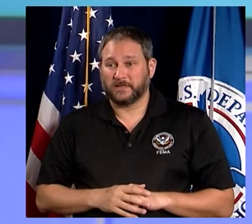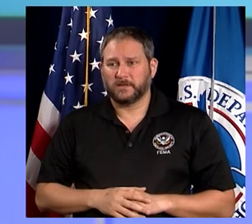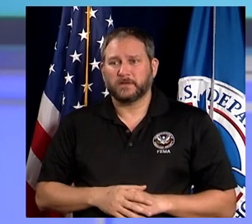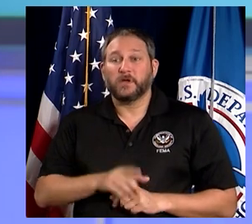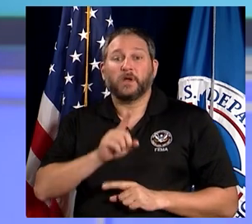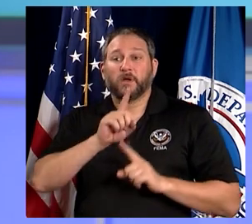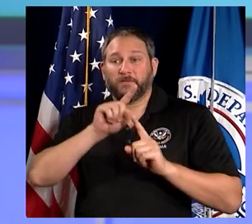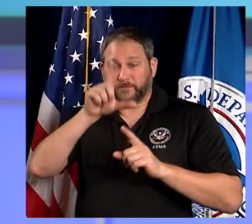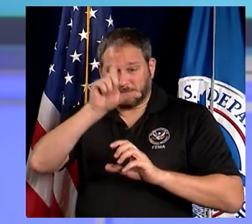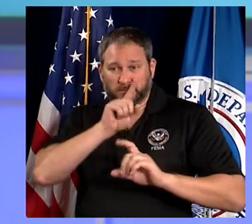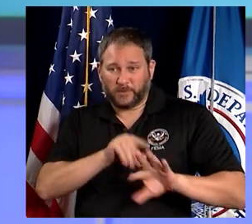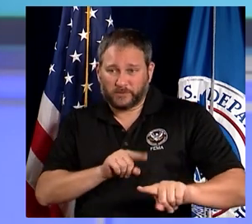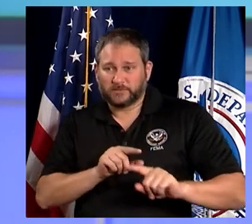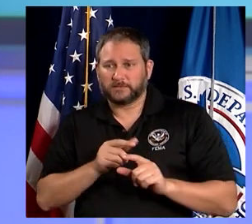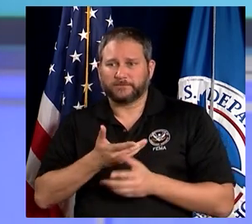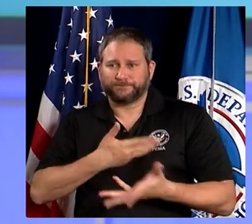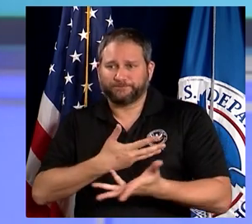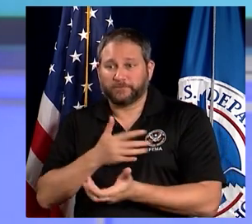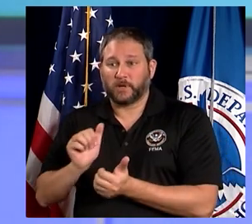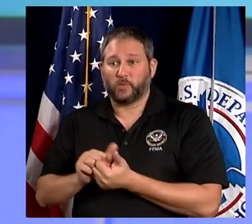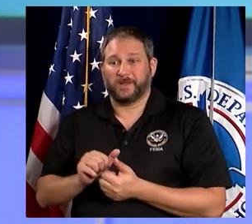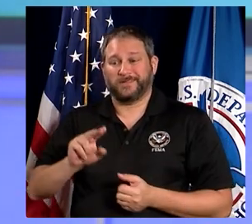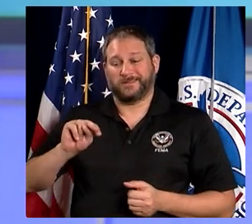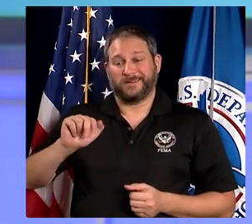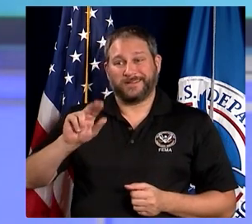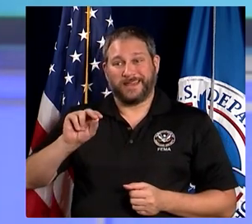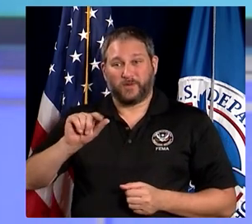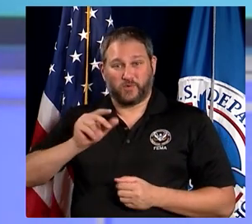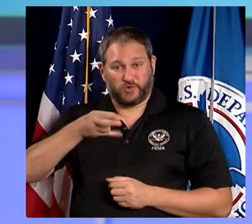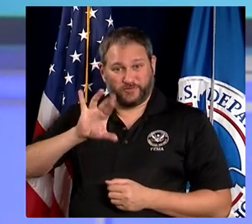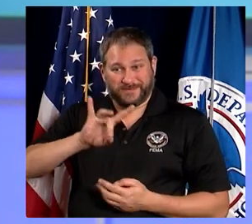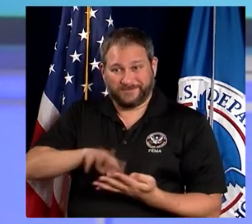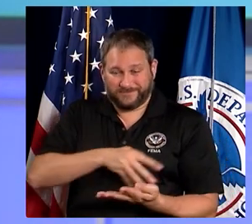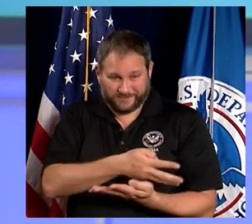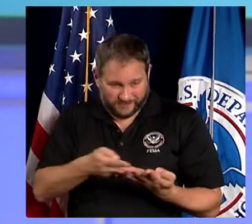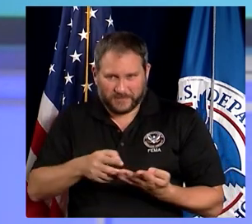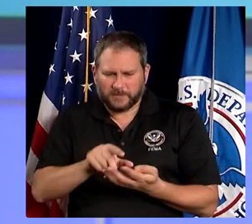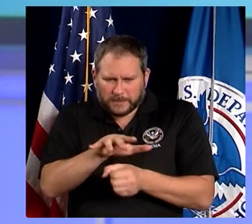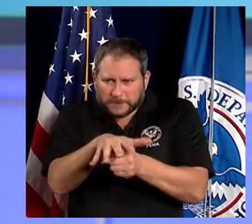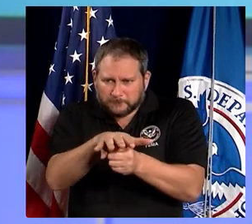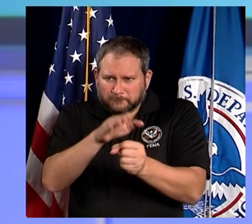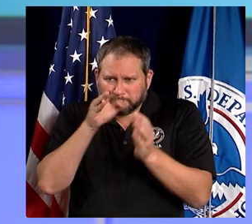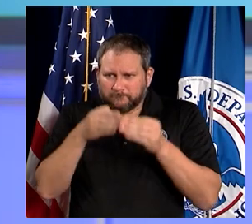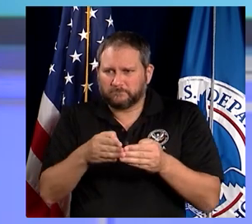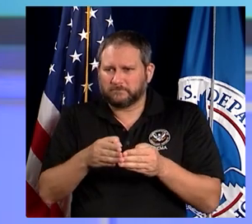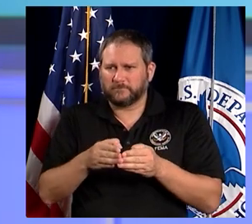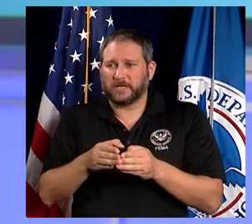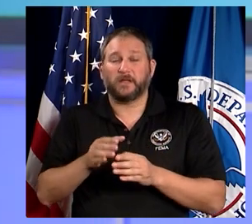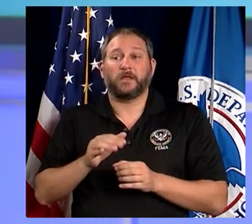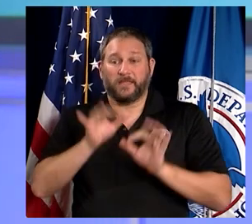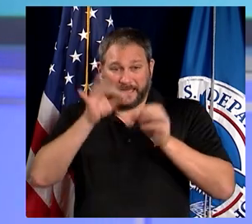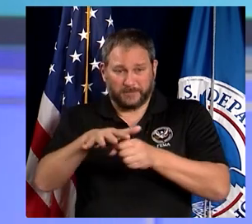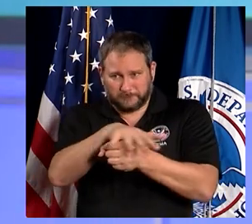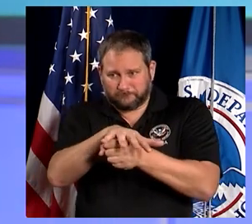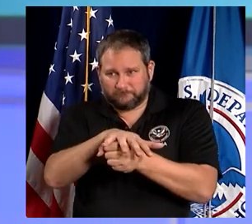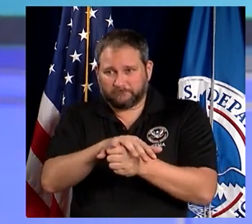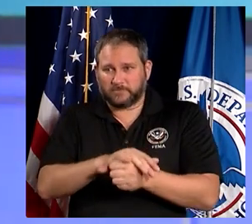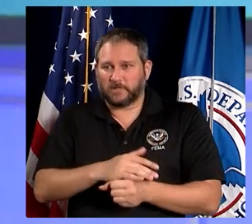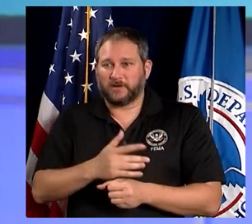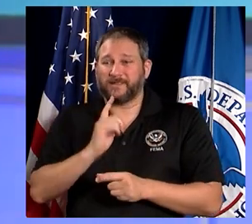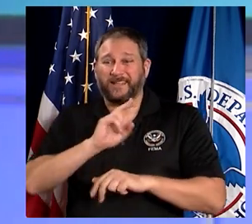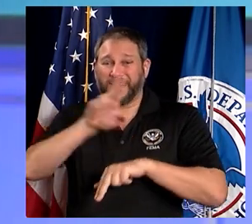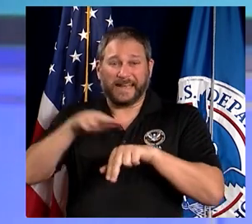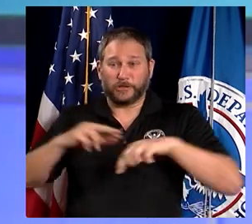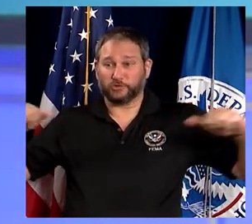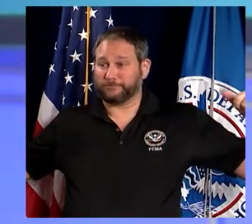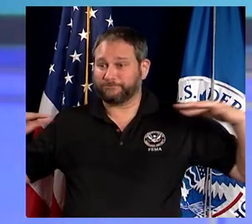establish nanogrid response zones. These predetermined zones could be in a natural gathering place, like a school or a